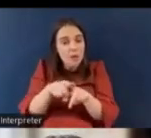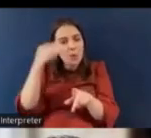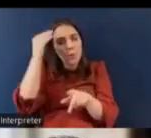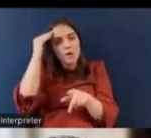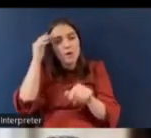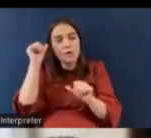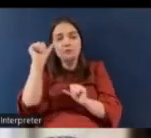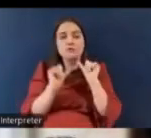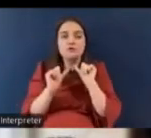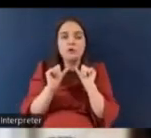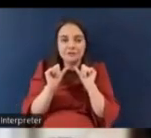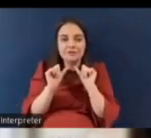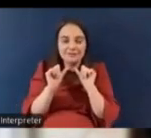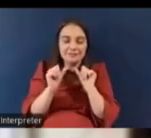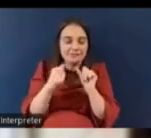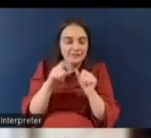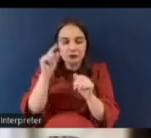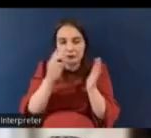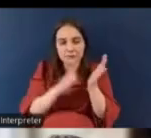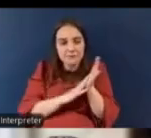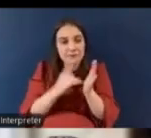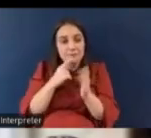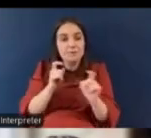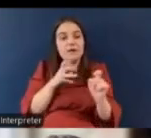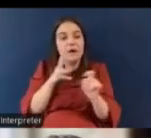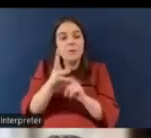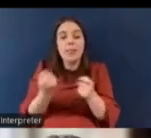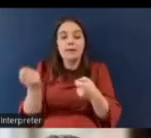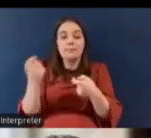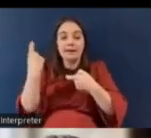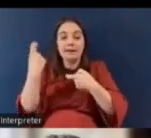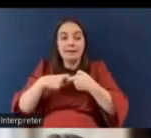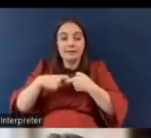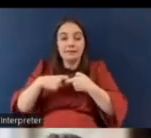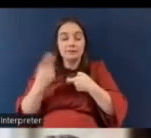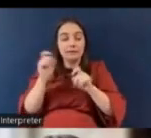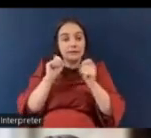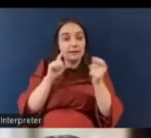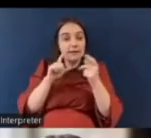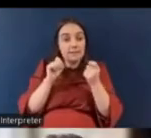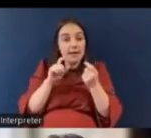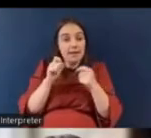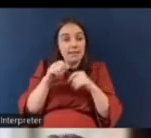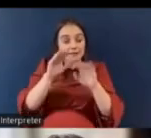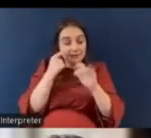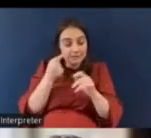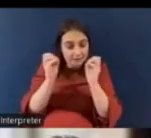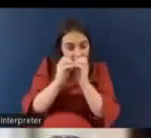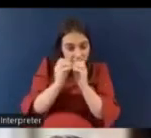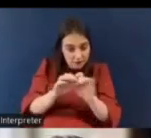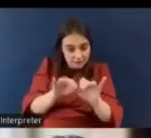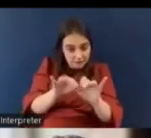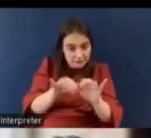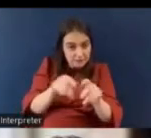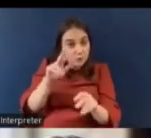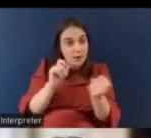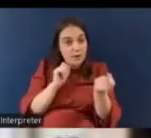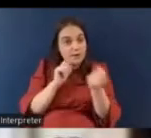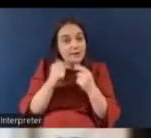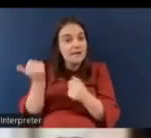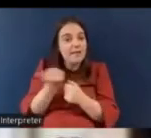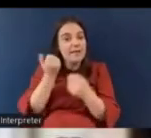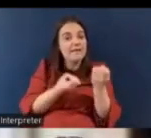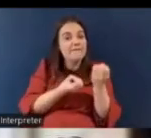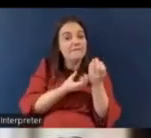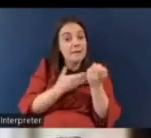very shortened version, I'm going to stick my email into the chat there now. Please feel free to email any